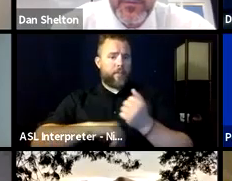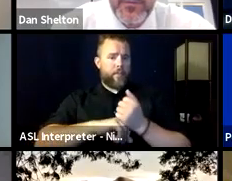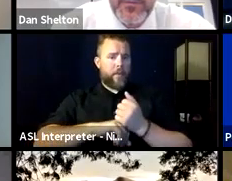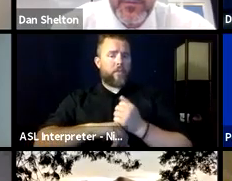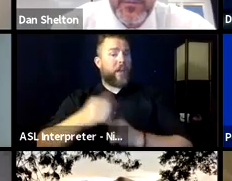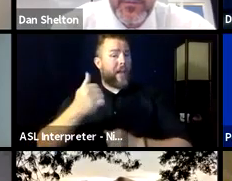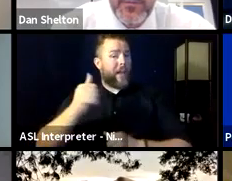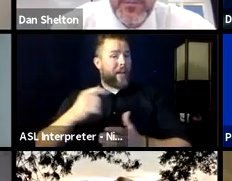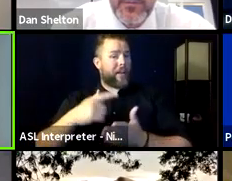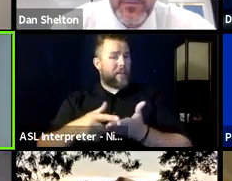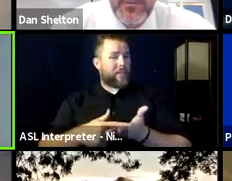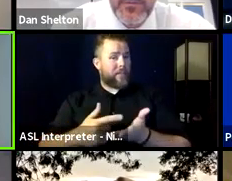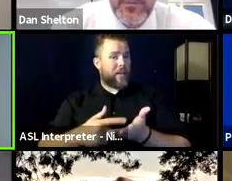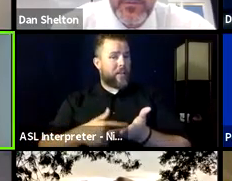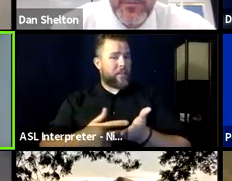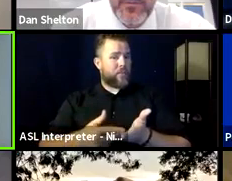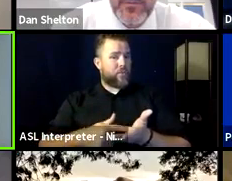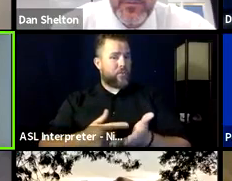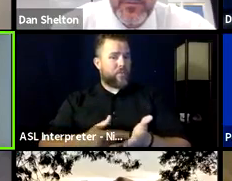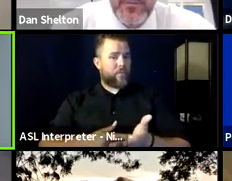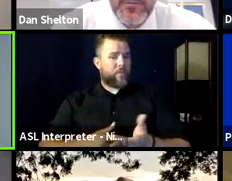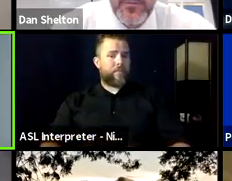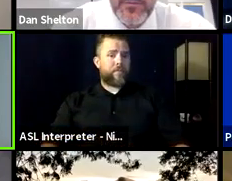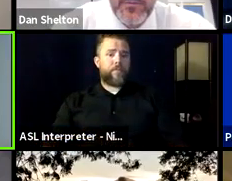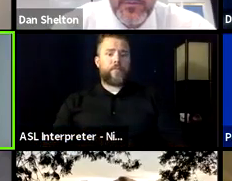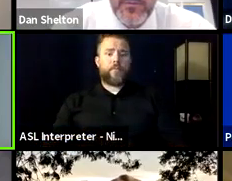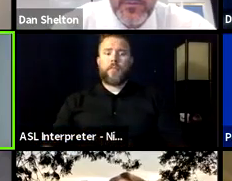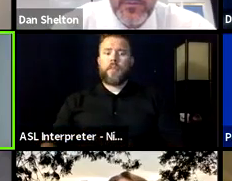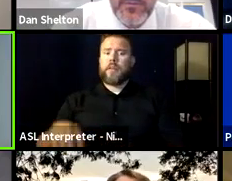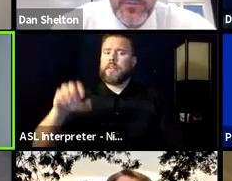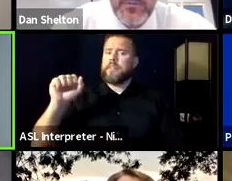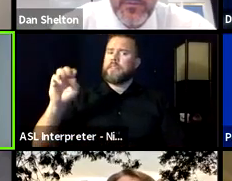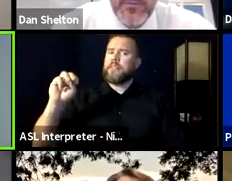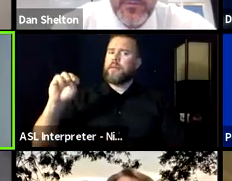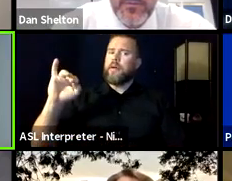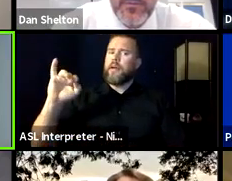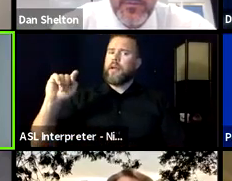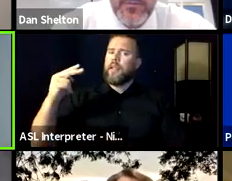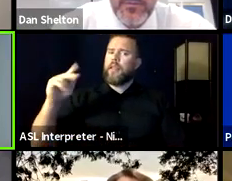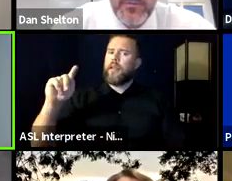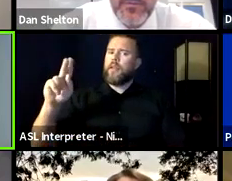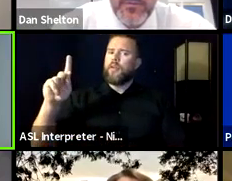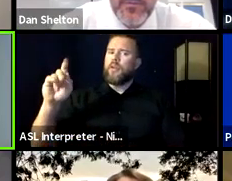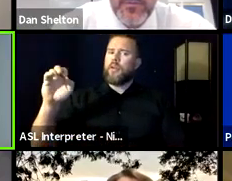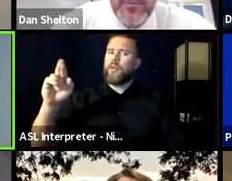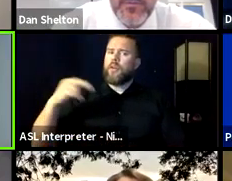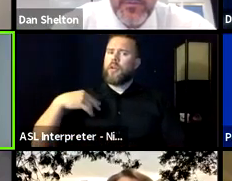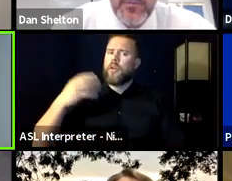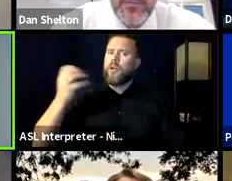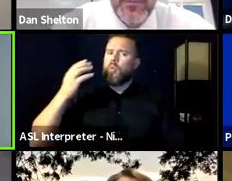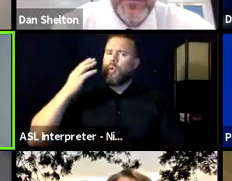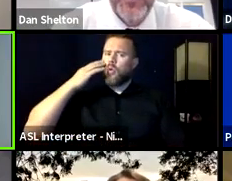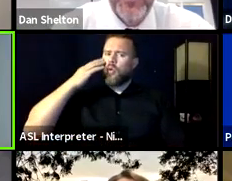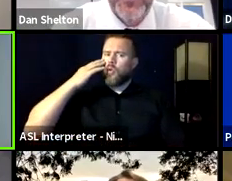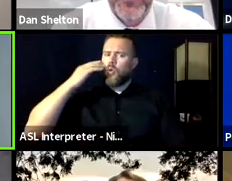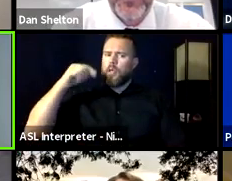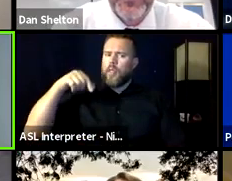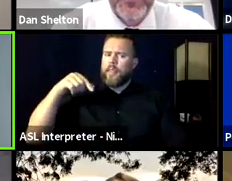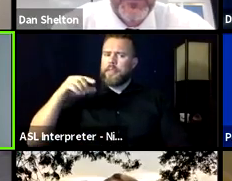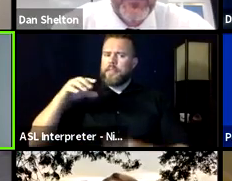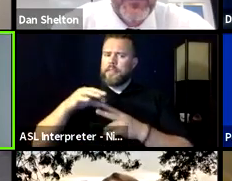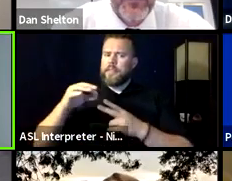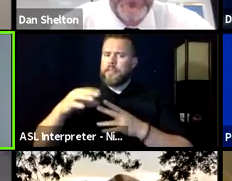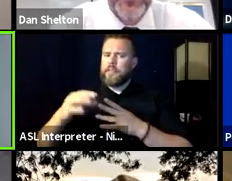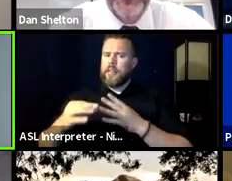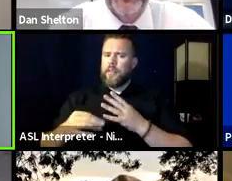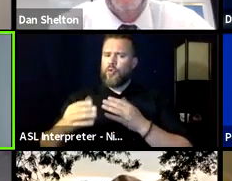matter. Yes, this is Alethea Smith Tucker. I wanted to know how in the selection process, I